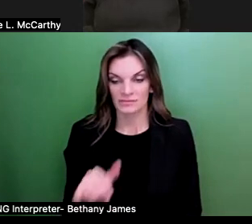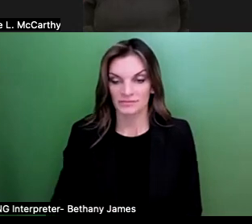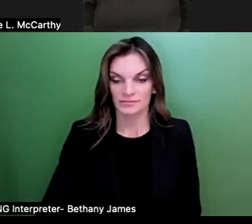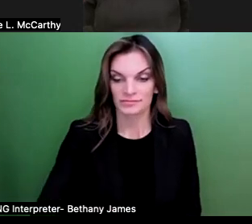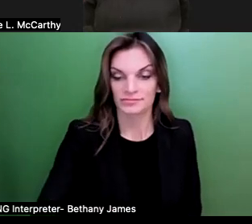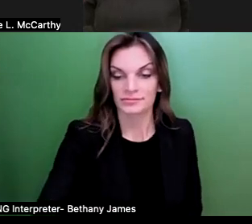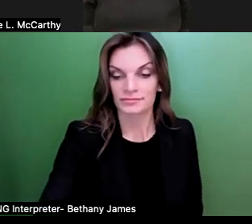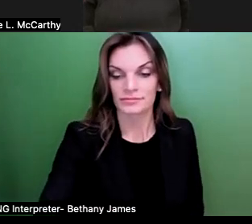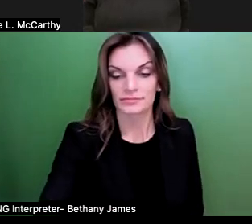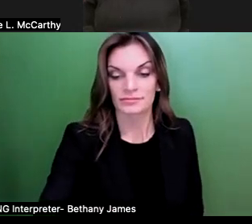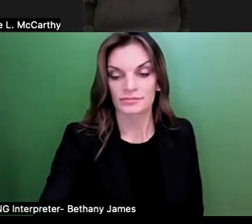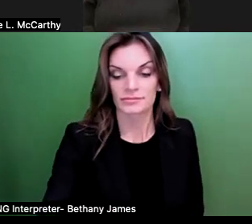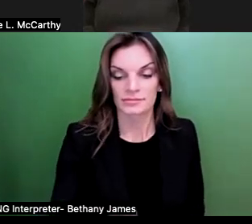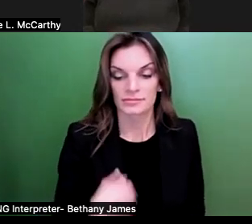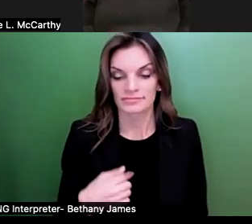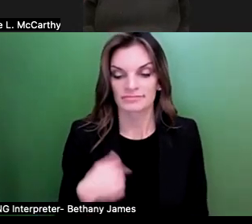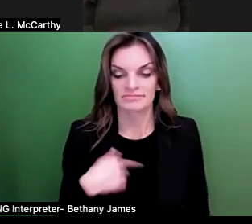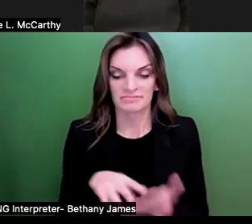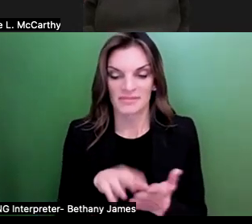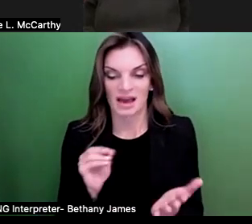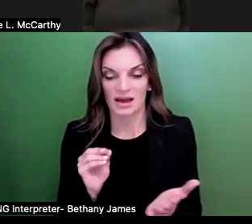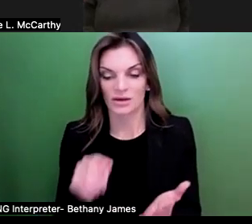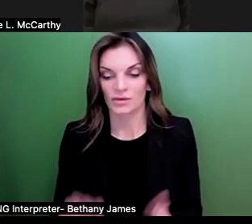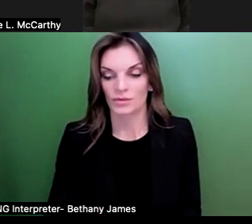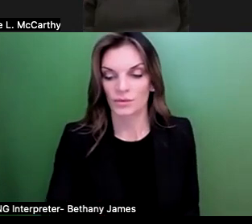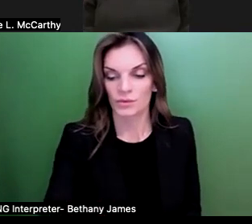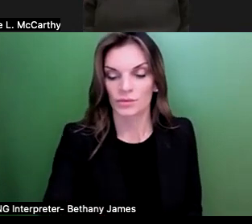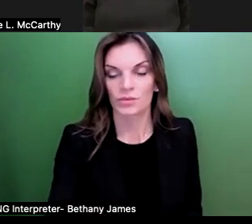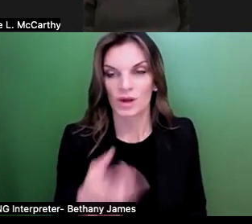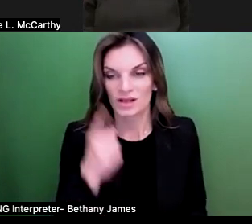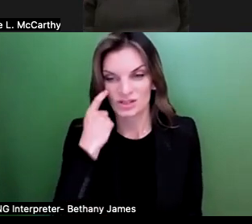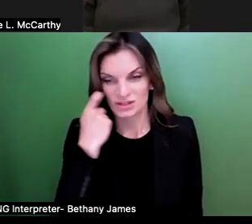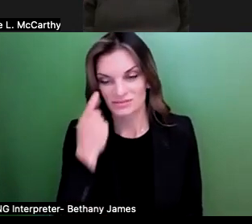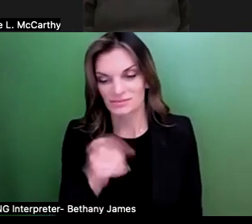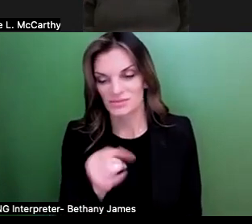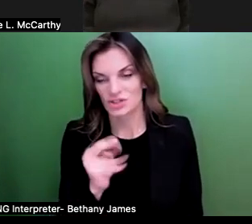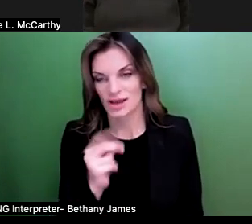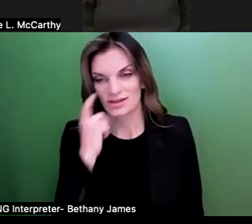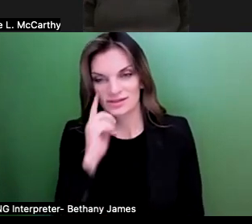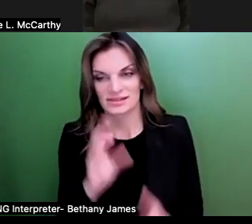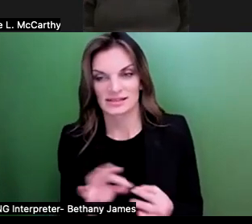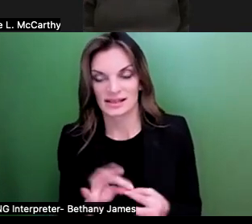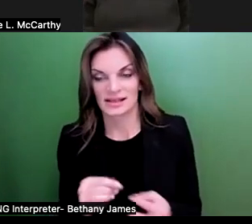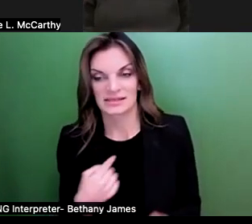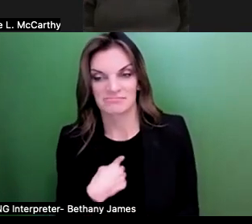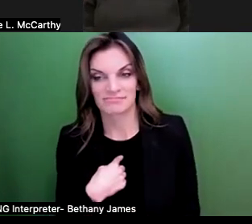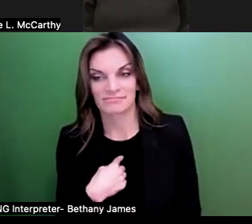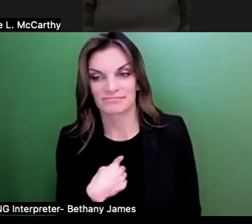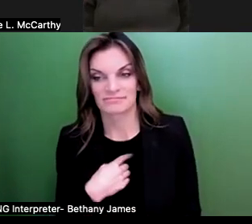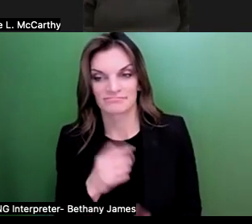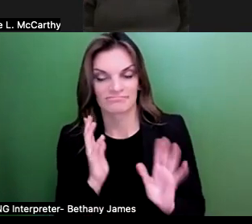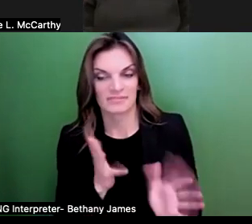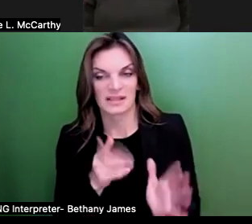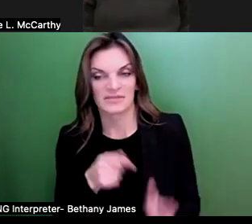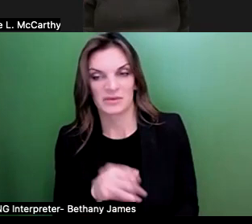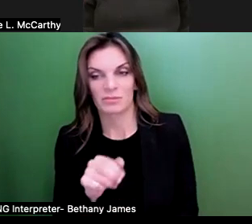I'm gonna echo what my running mate John said. I would leave the